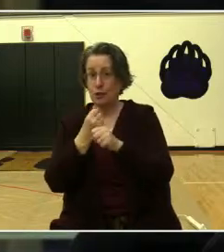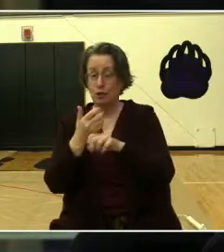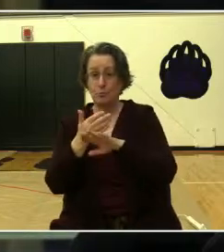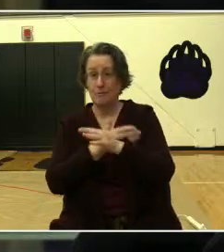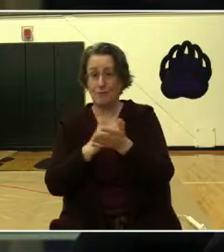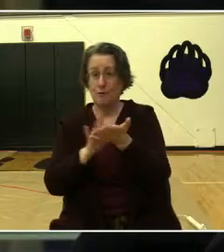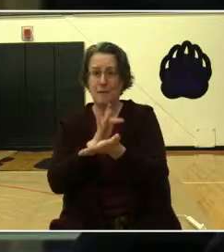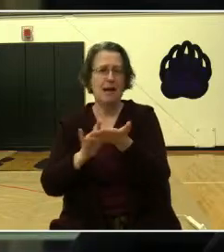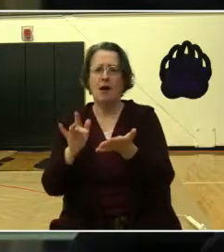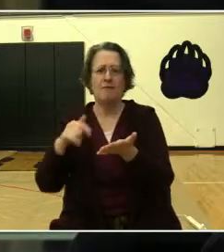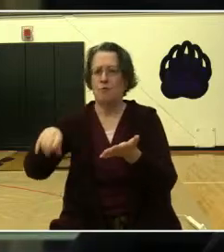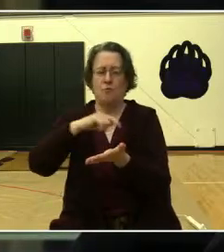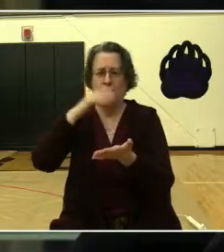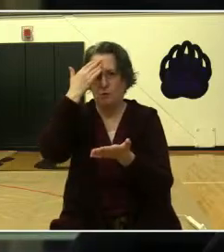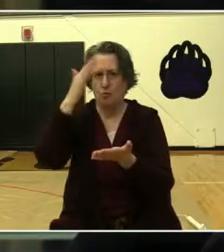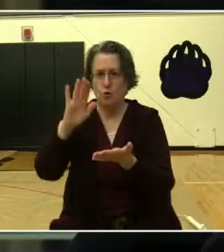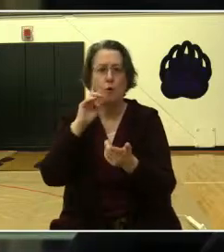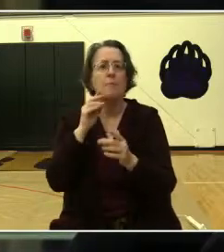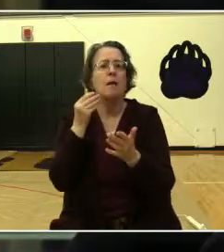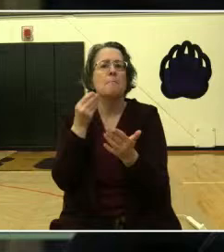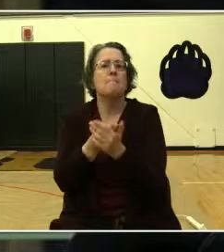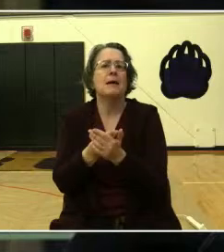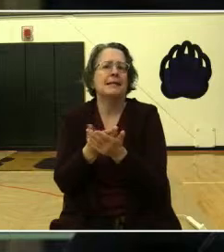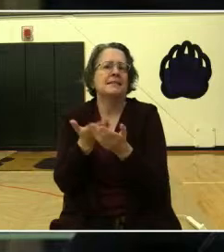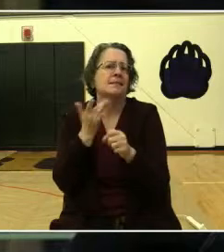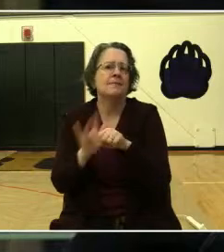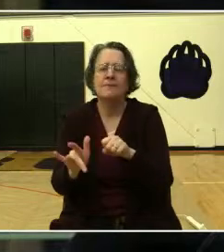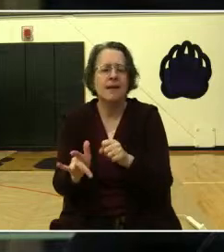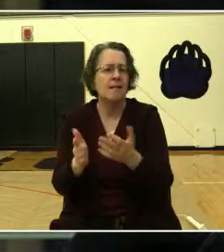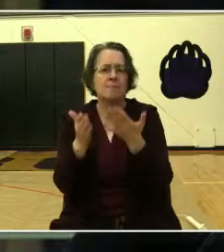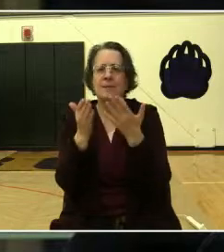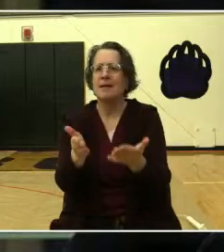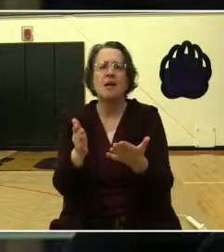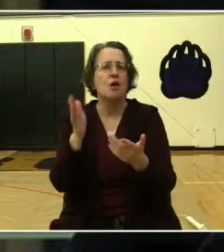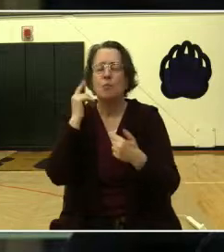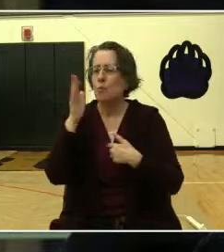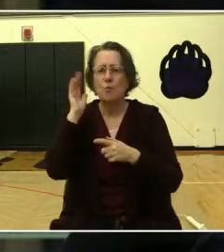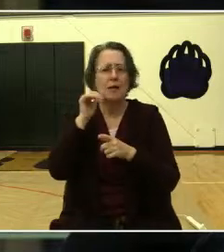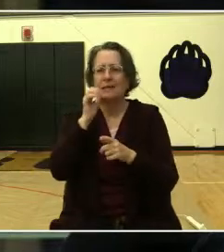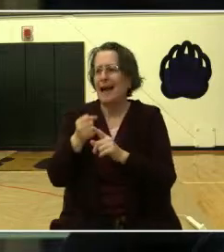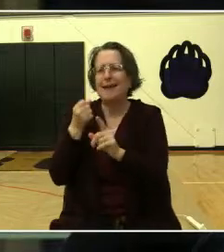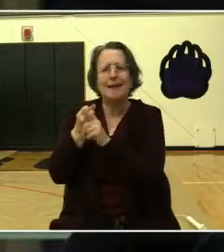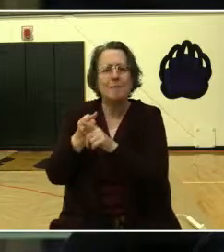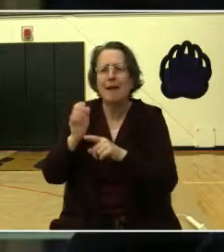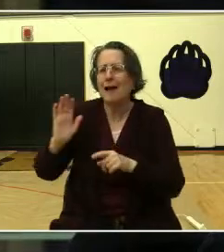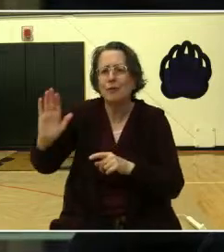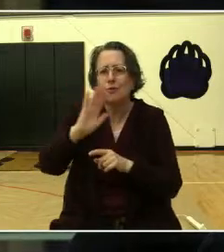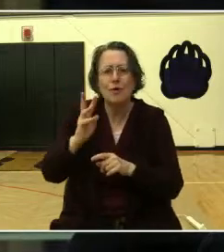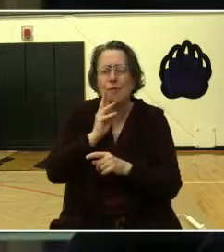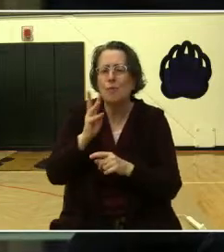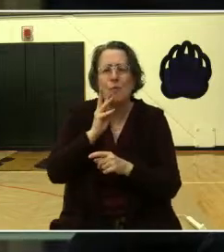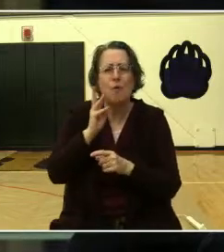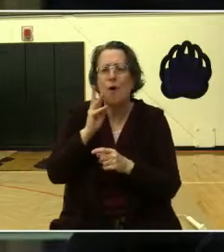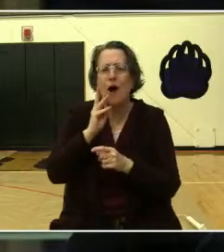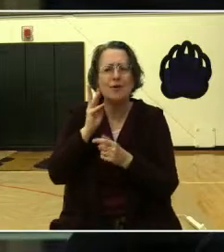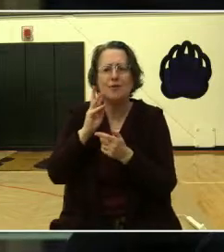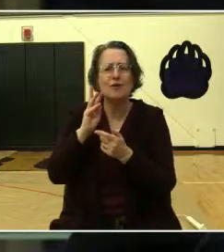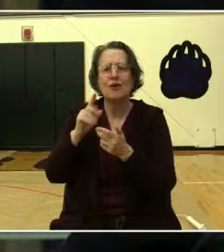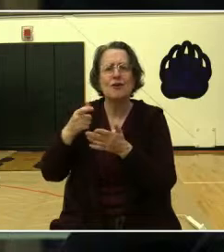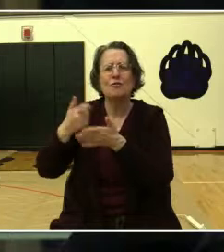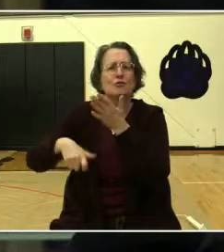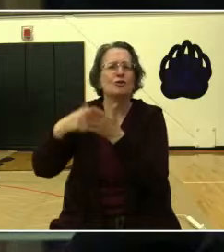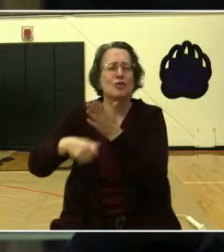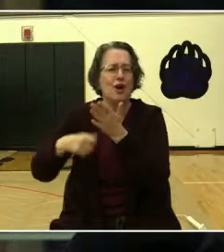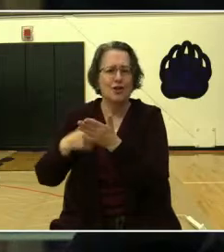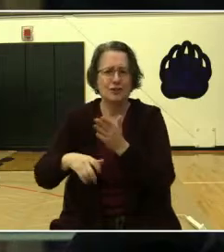but the money's there so I guess the point is it's not going to impact rates um at all as far as the construction of the tank the